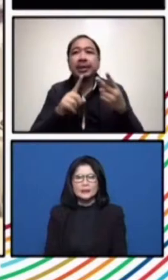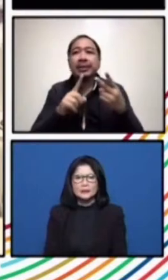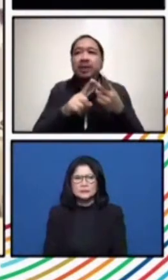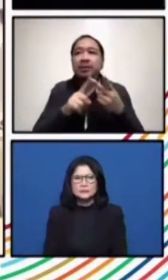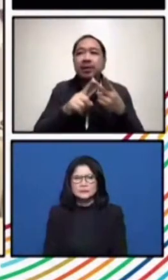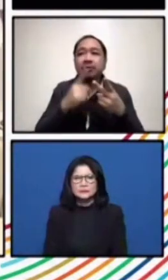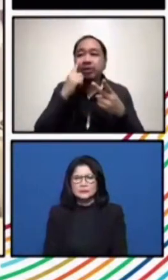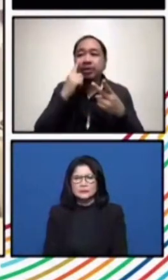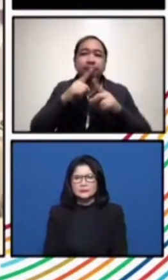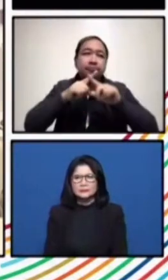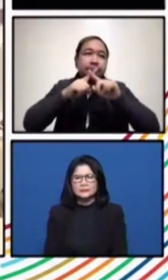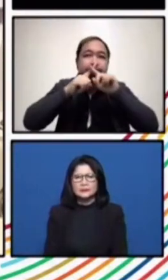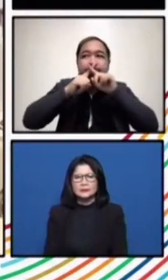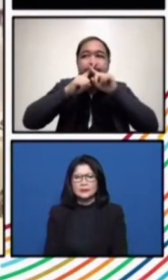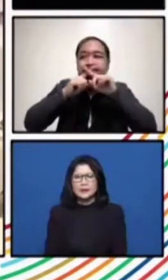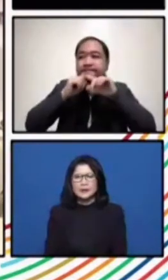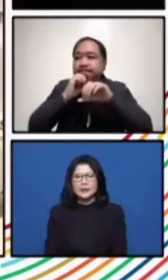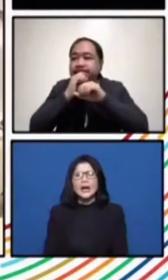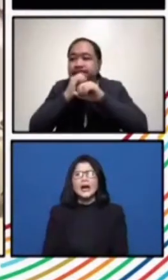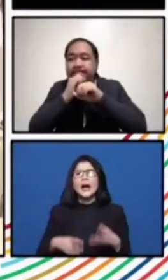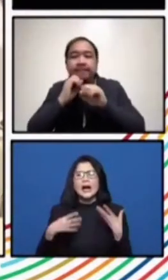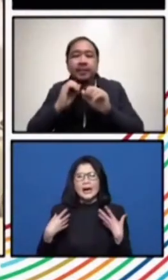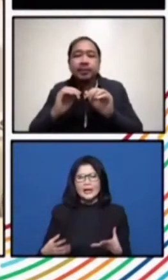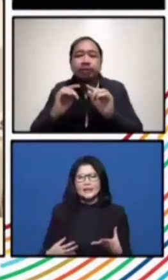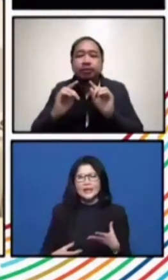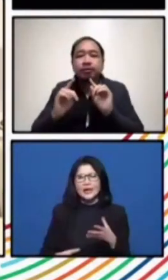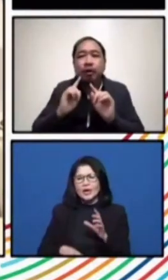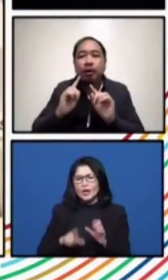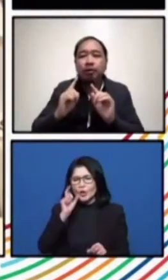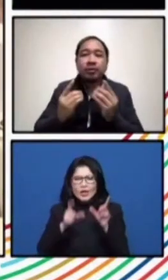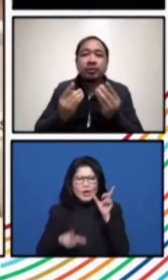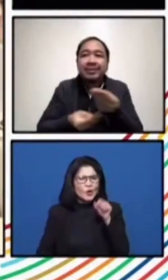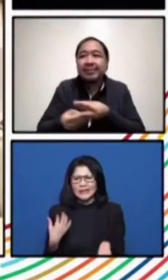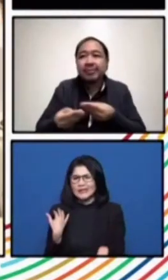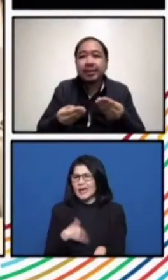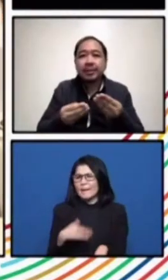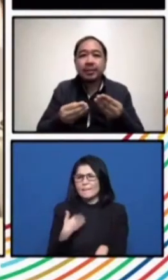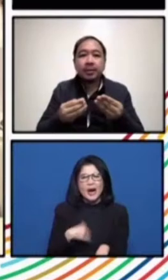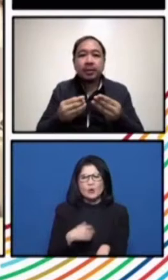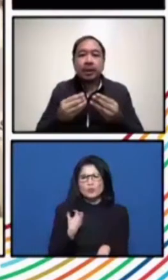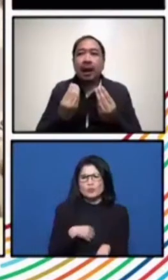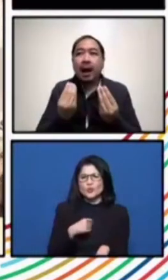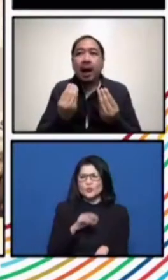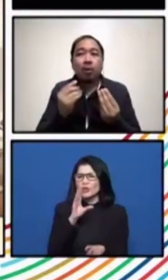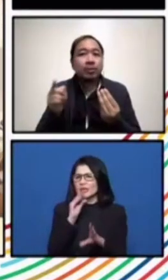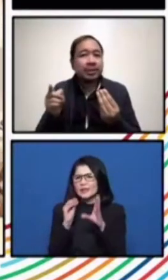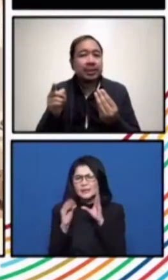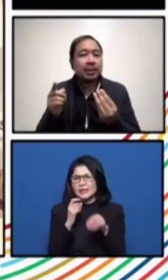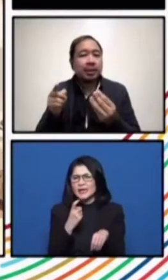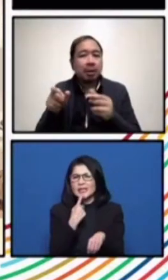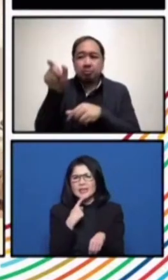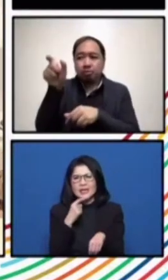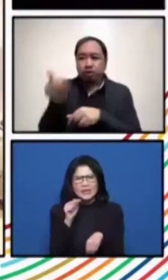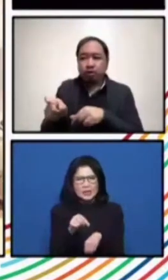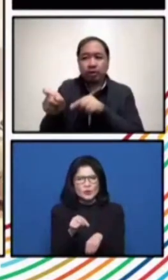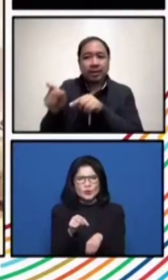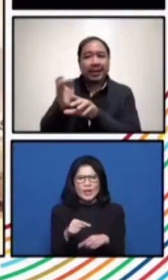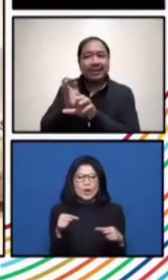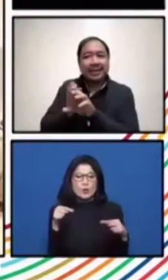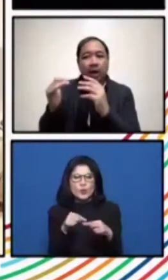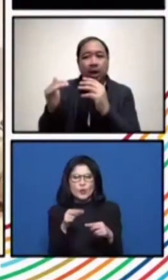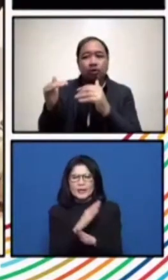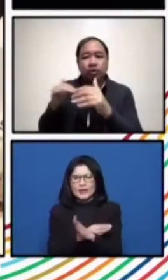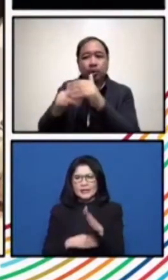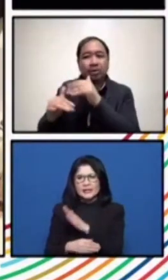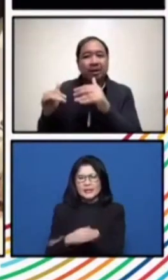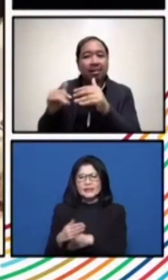nobody would like to talk about which is the confinement of person with psychosocial disabilities in mental